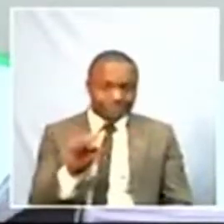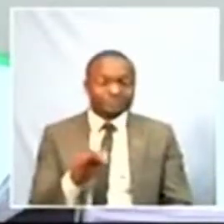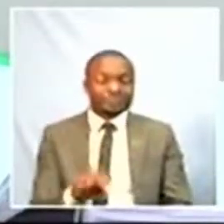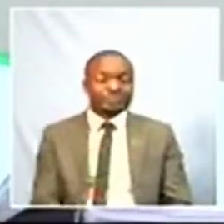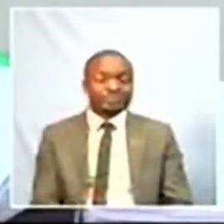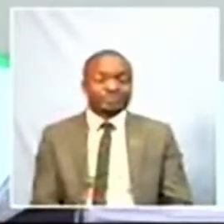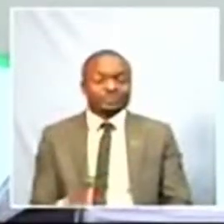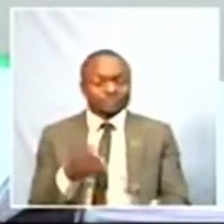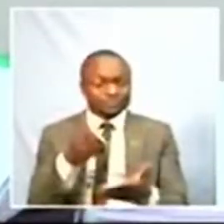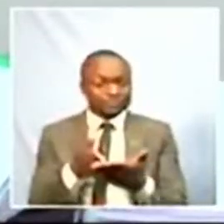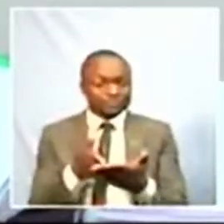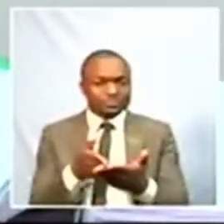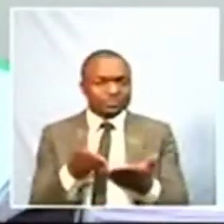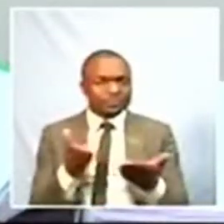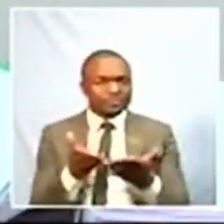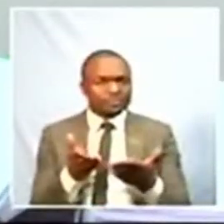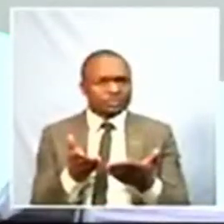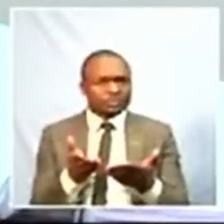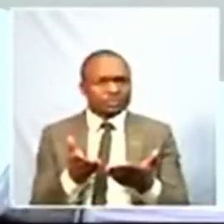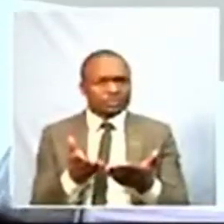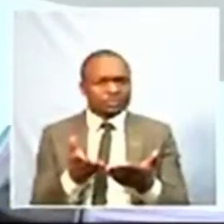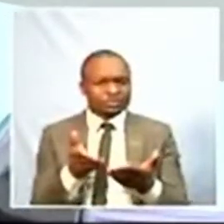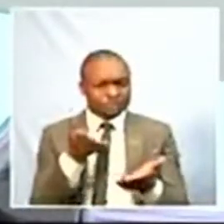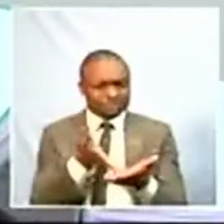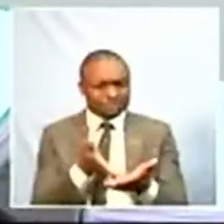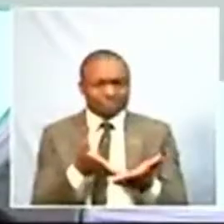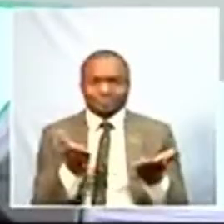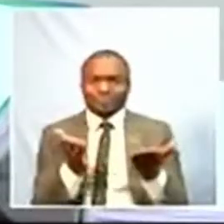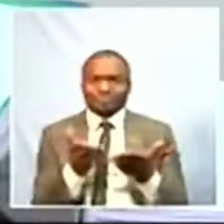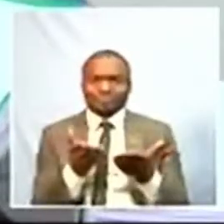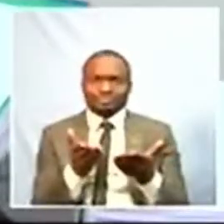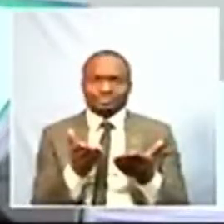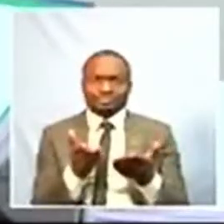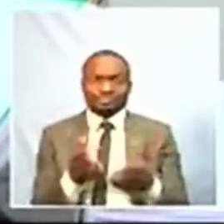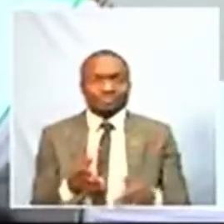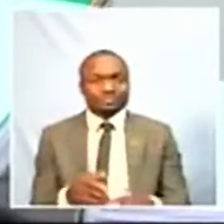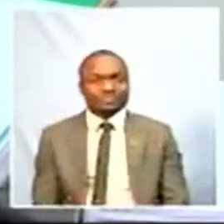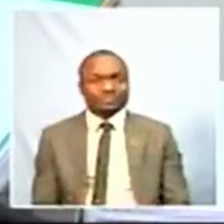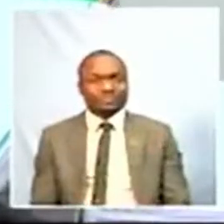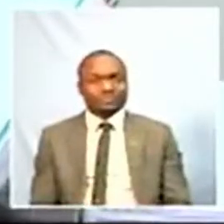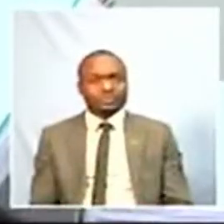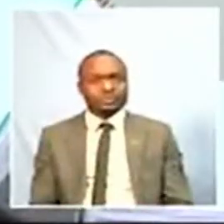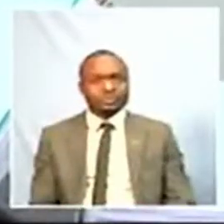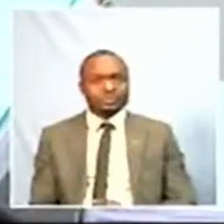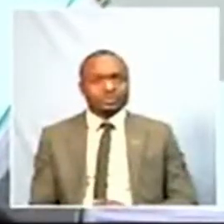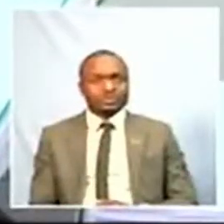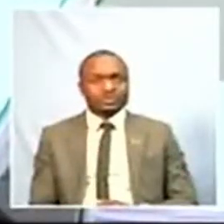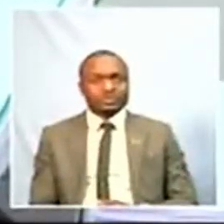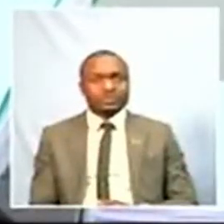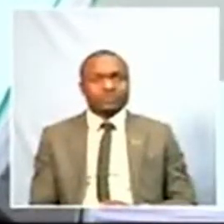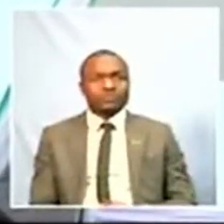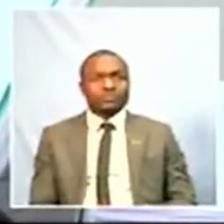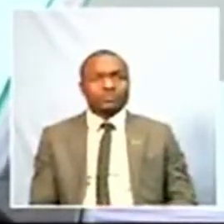There is nothing. There is nothing. The